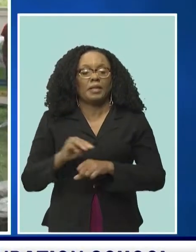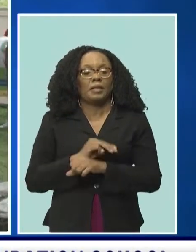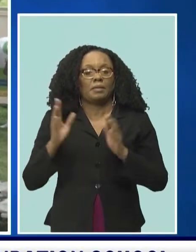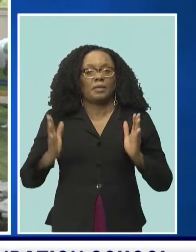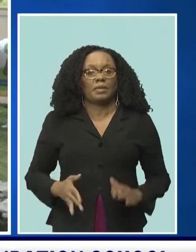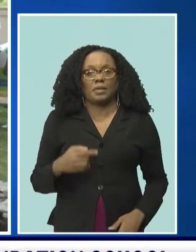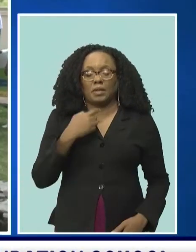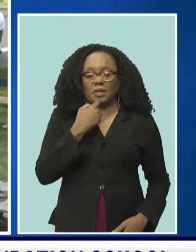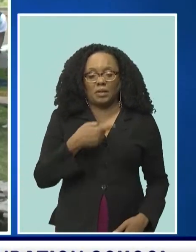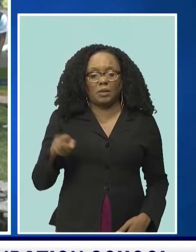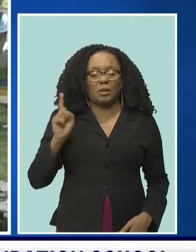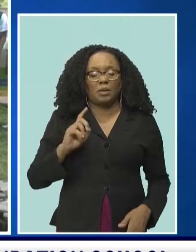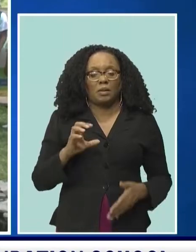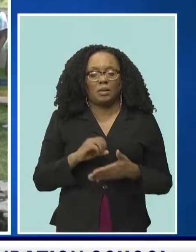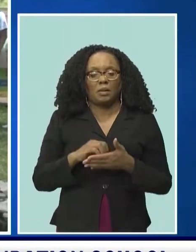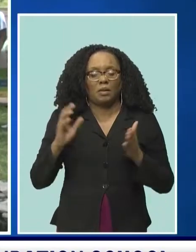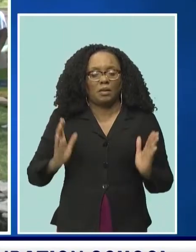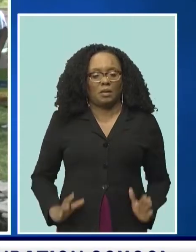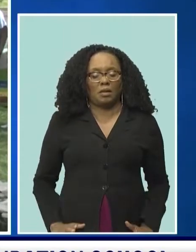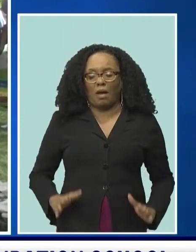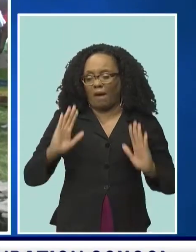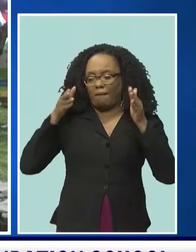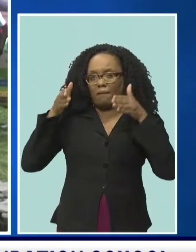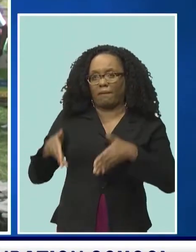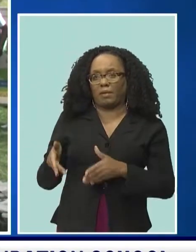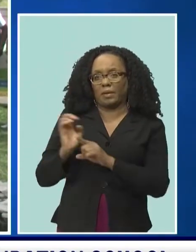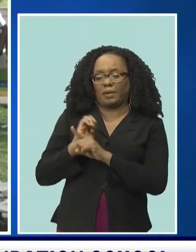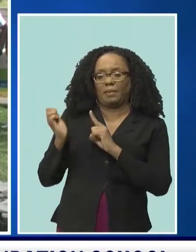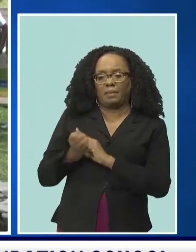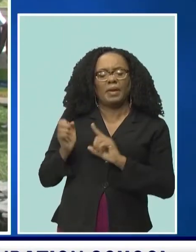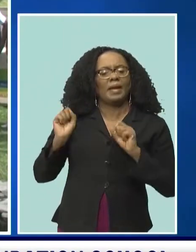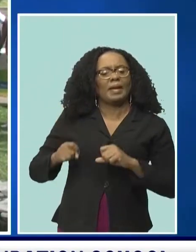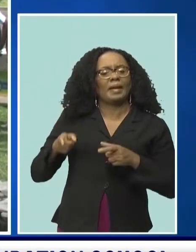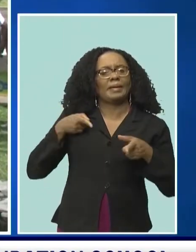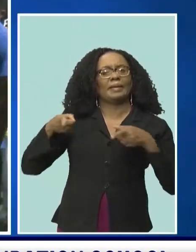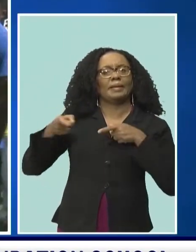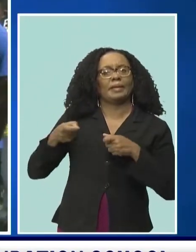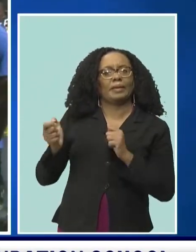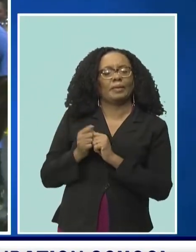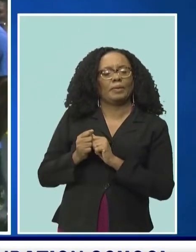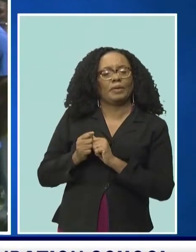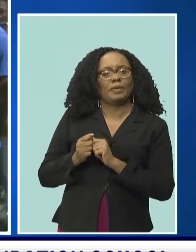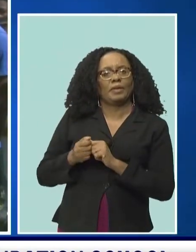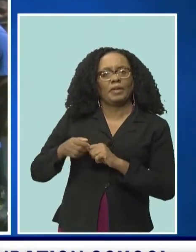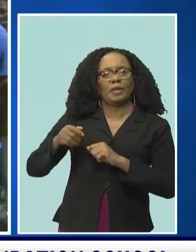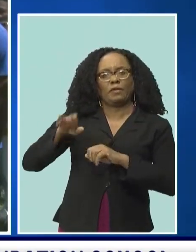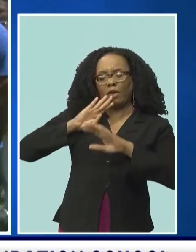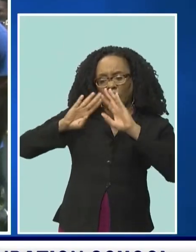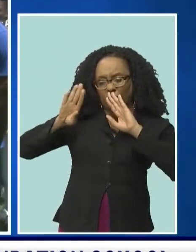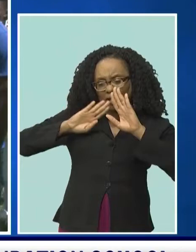the students placing their focus on the environment can help them to deal with their frustrations. When there is need for you to get